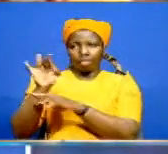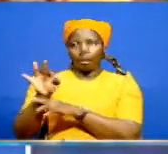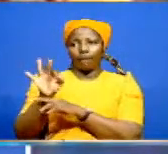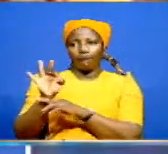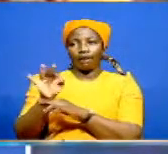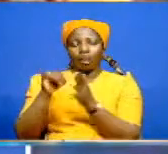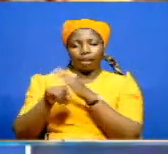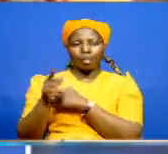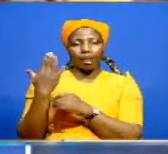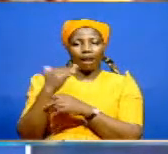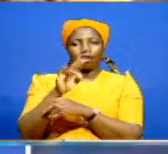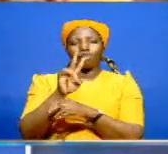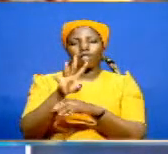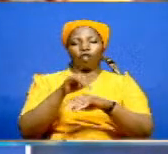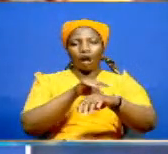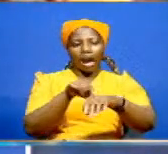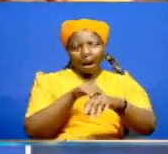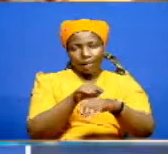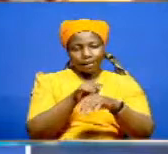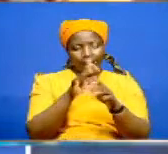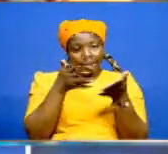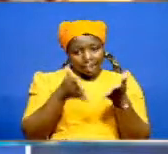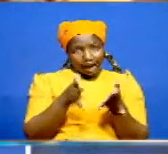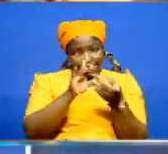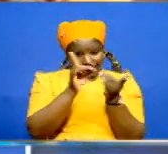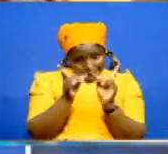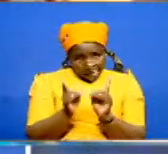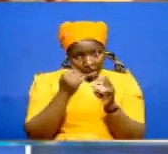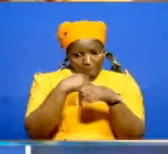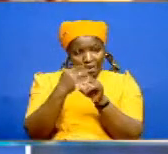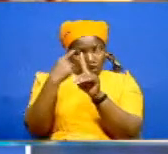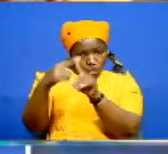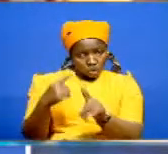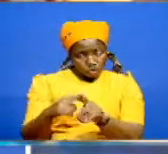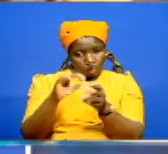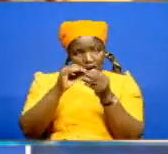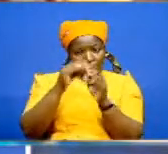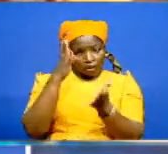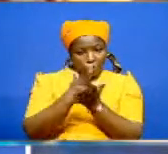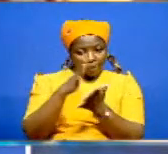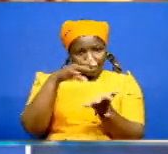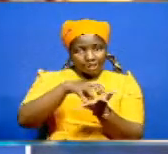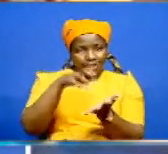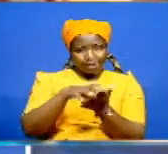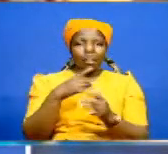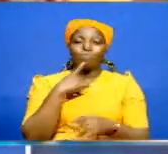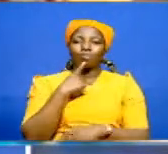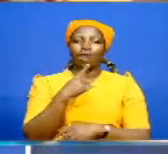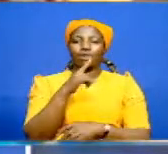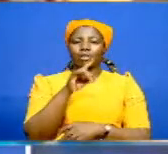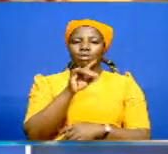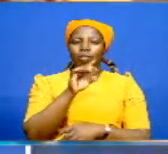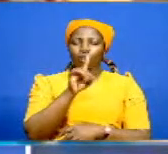5,873 in the last 24 hours. The latest figures has pushed the total number of confirmed cases to